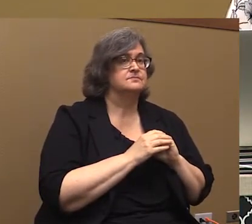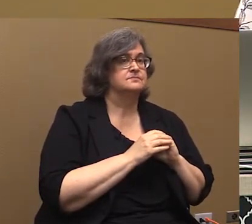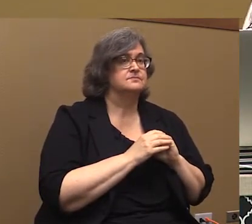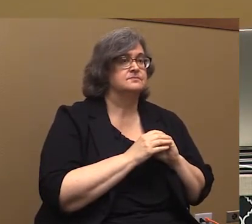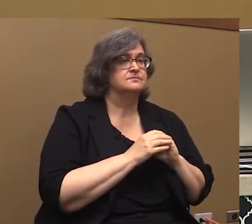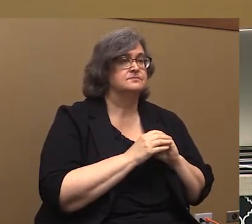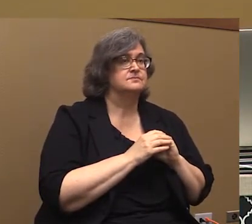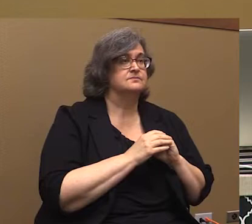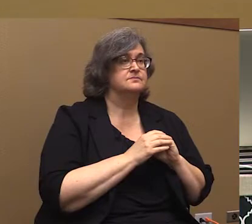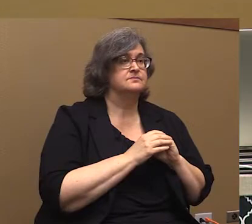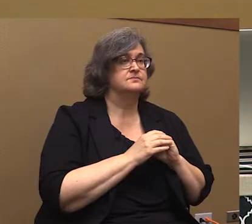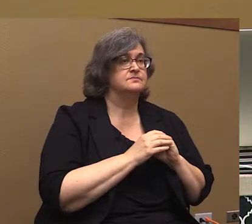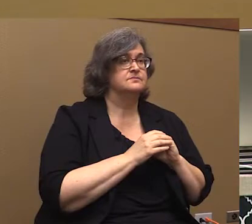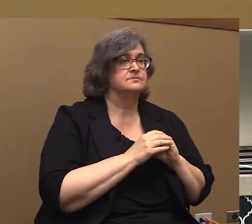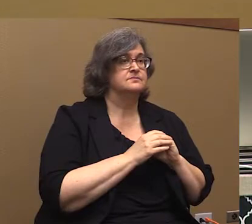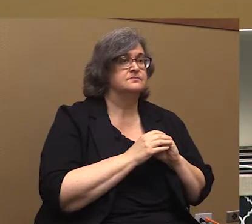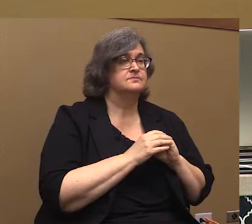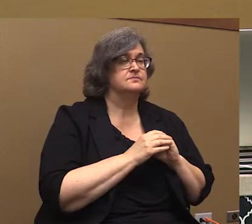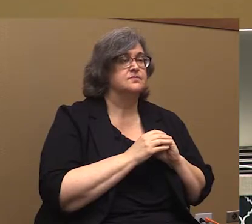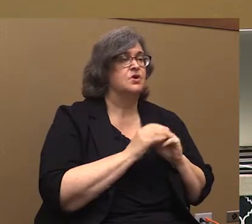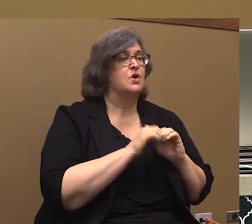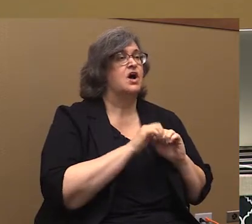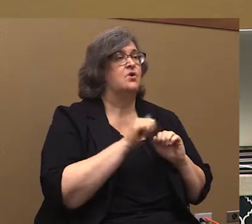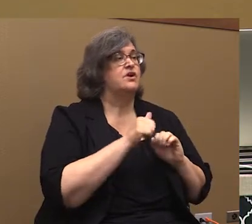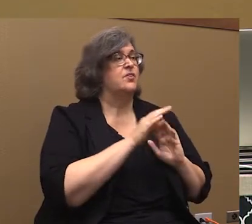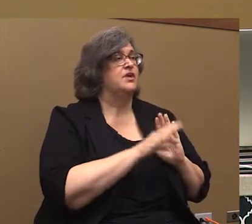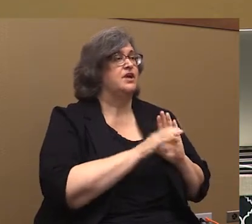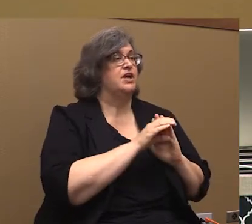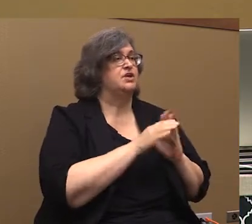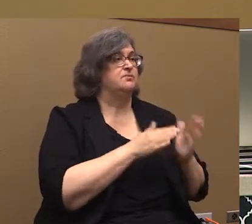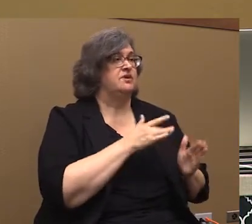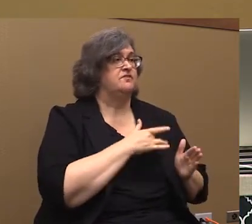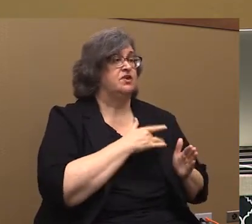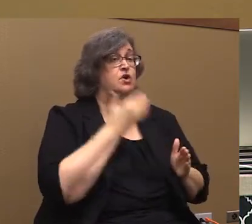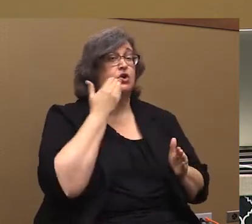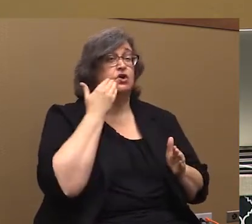a story that's being discussed,